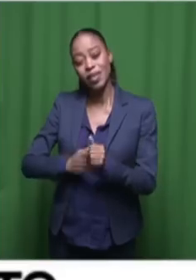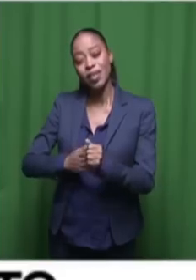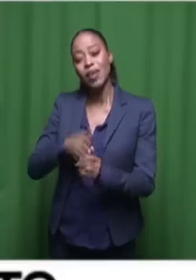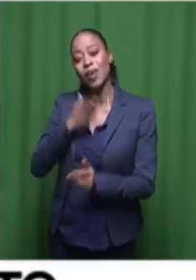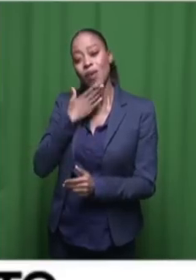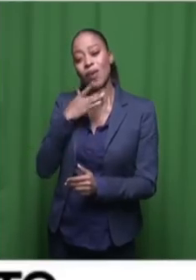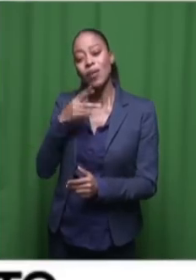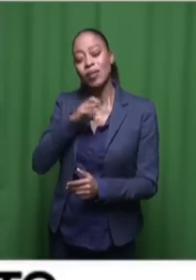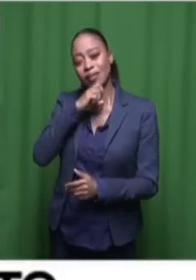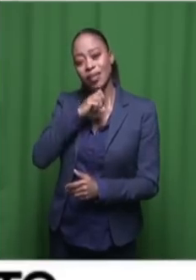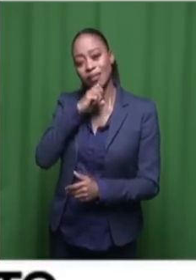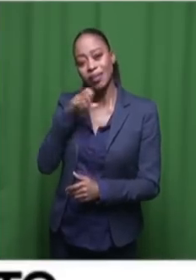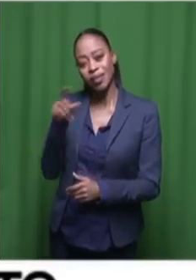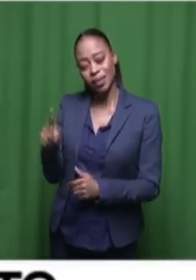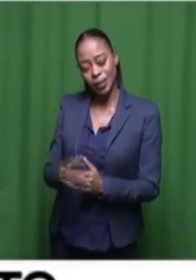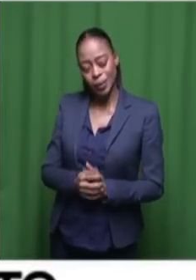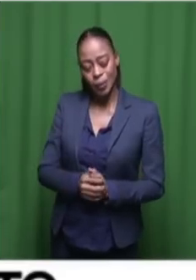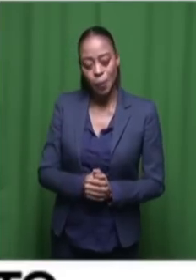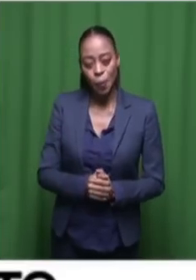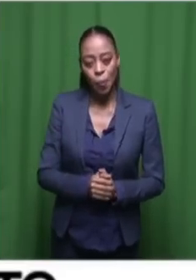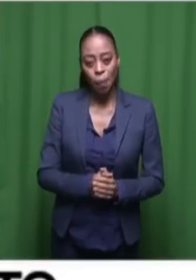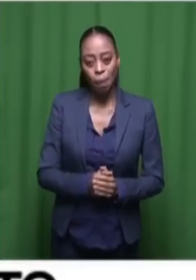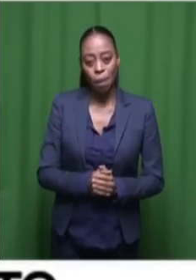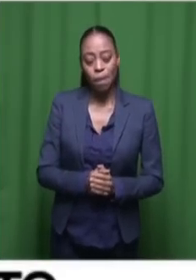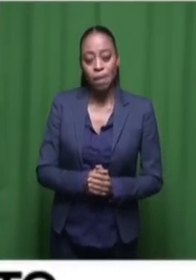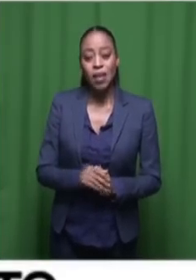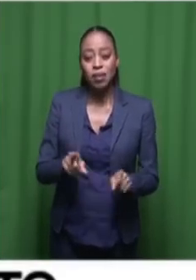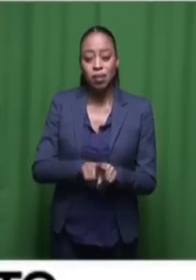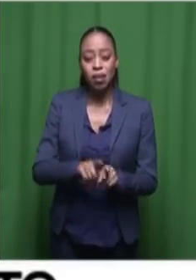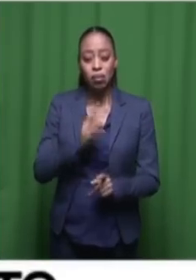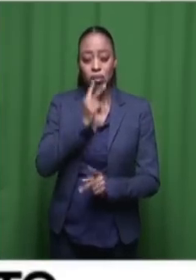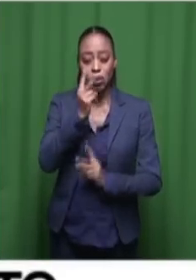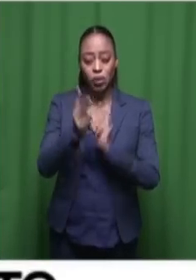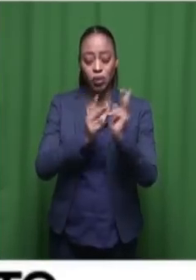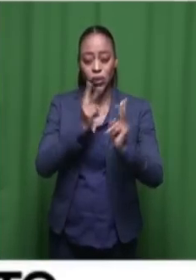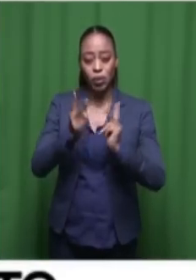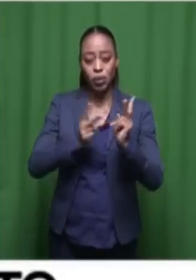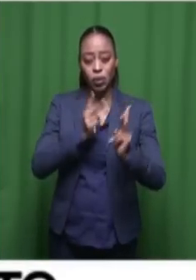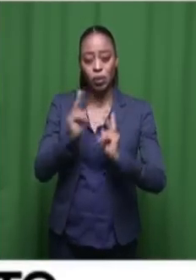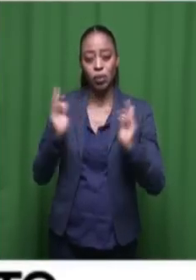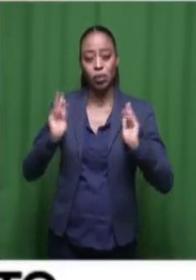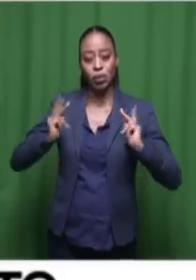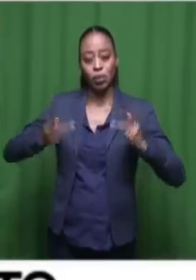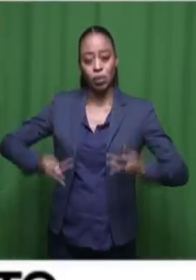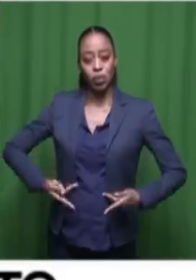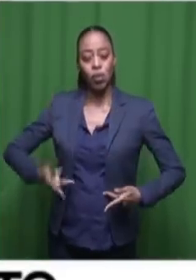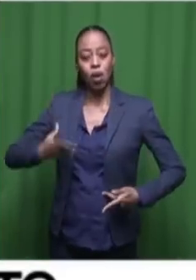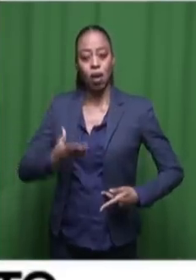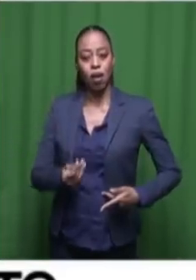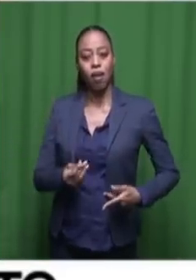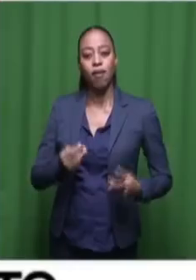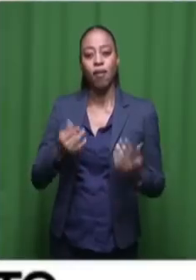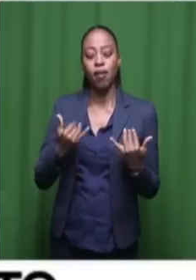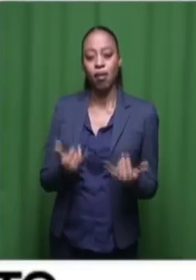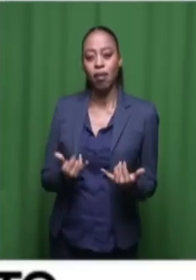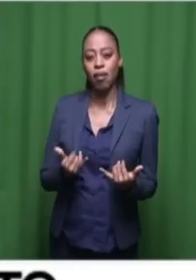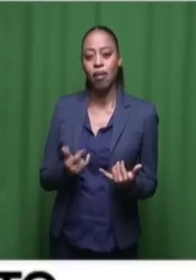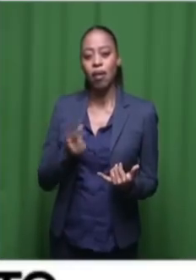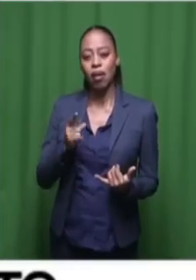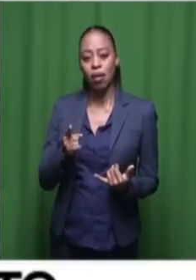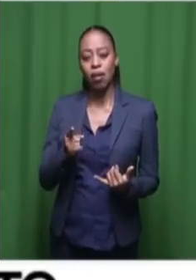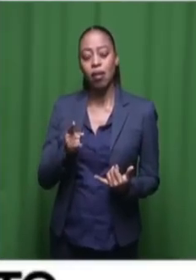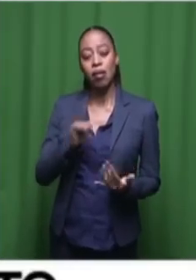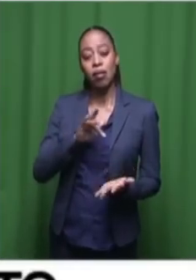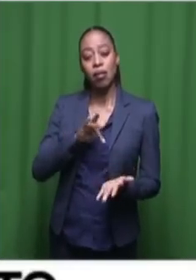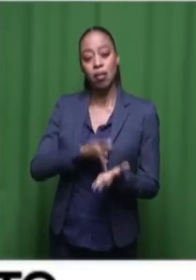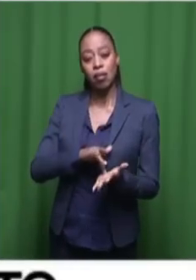King Charles III. And you can see him there wearing his uniform. And of course, this he holds the rank